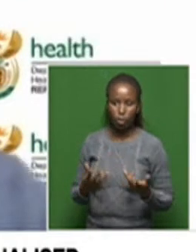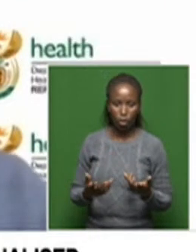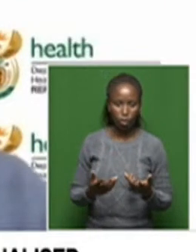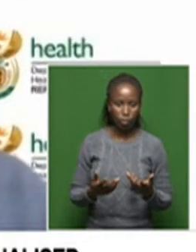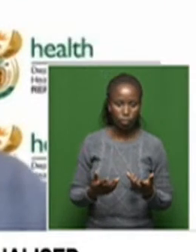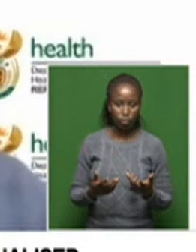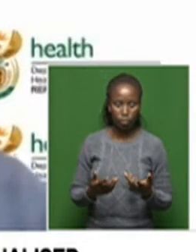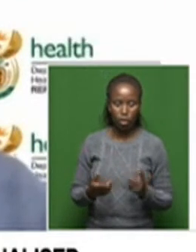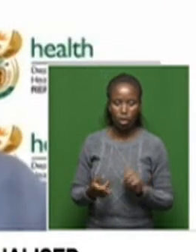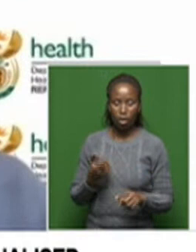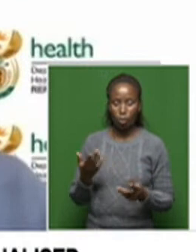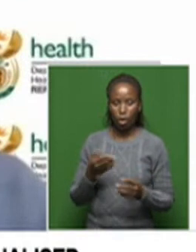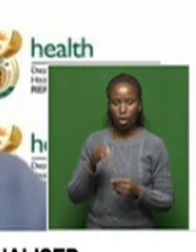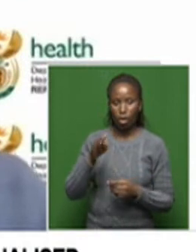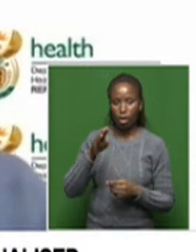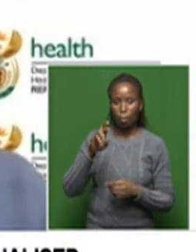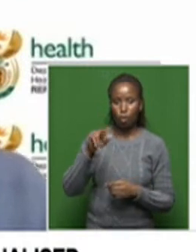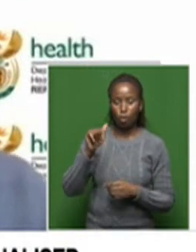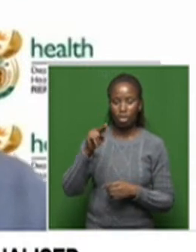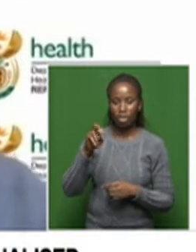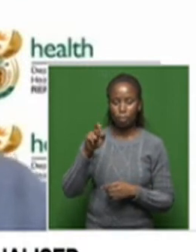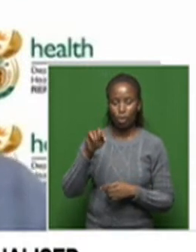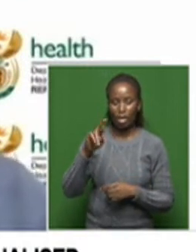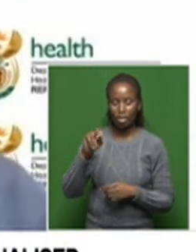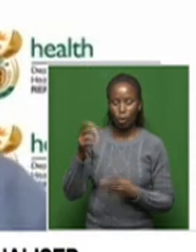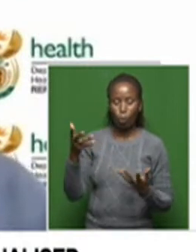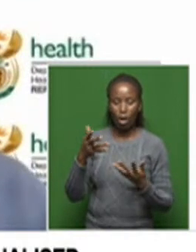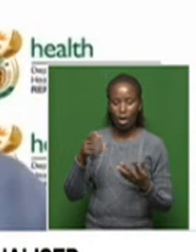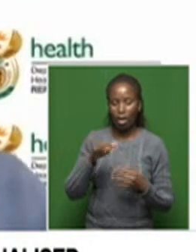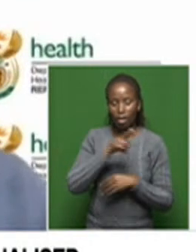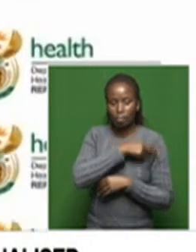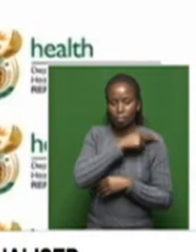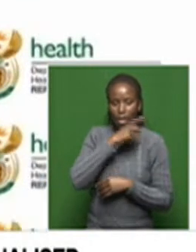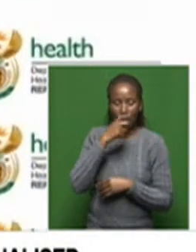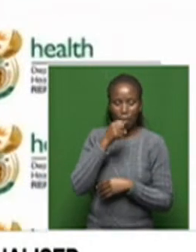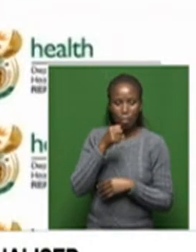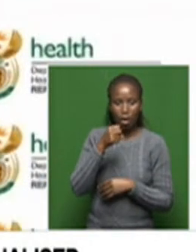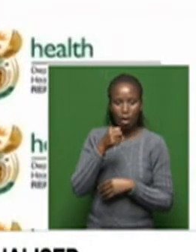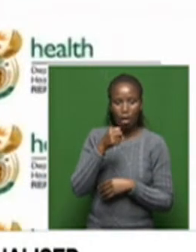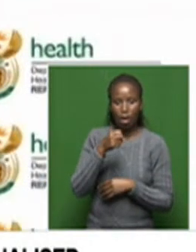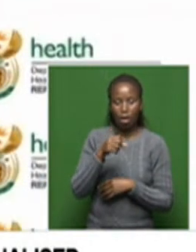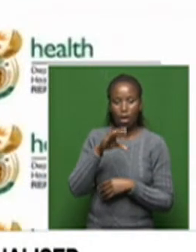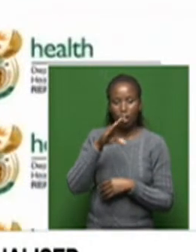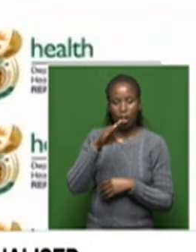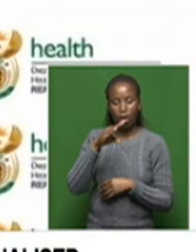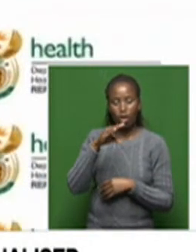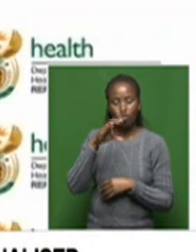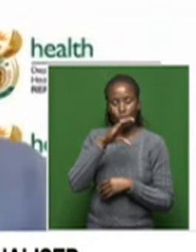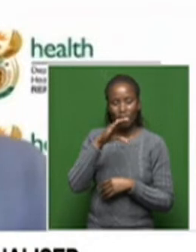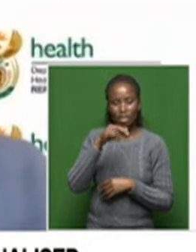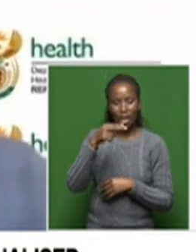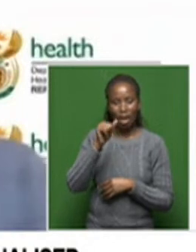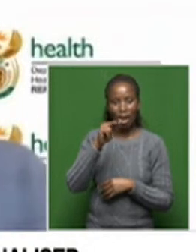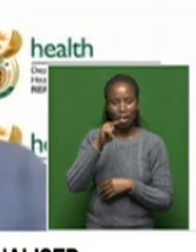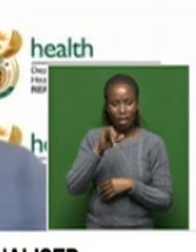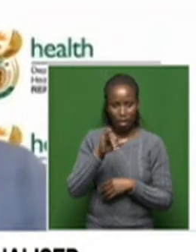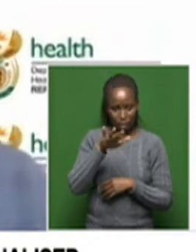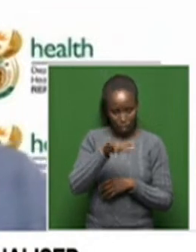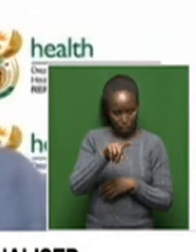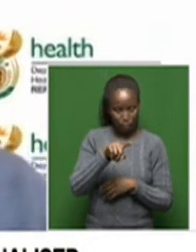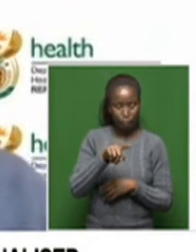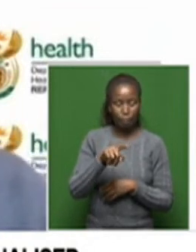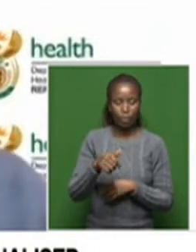in Brokonspruit, in Chrisan Baragwanath Hospital, and in other hospitals around the province. And they've also worked with some of